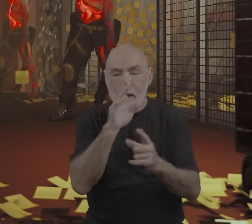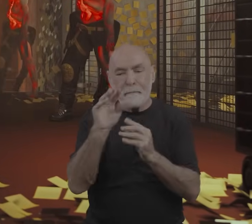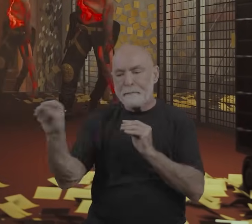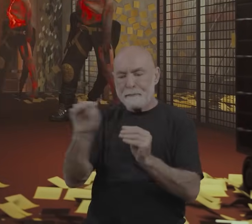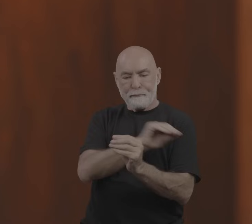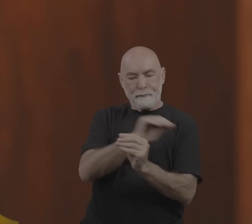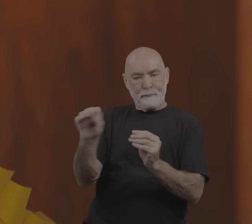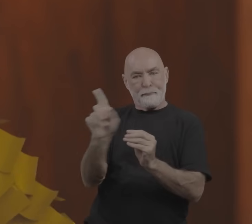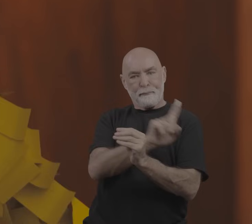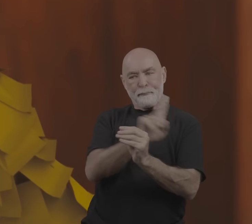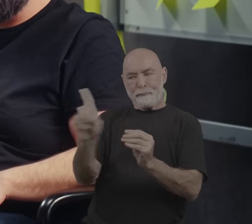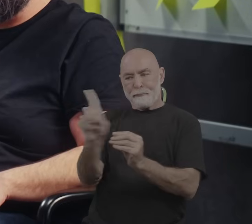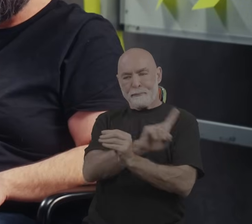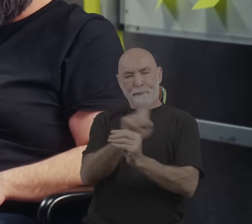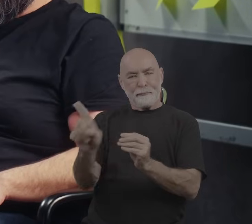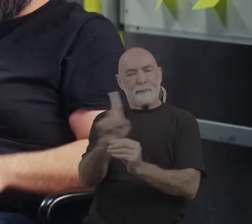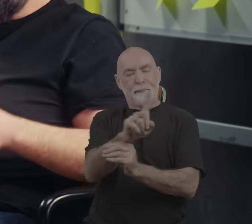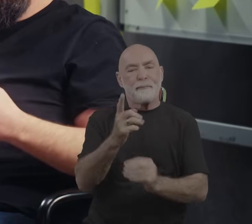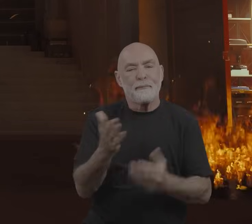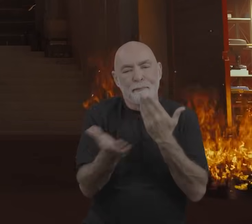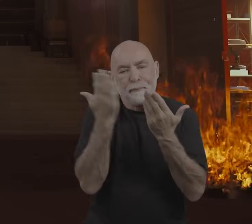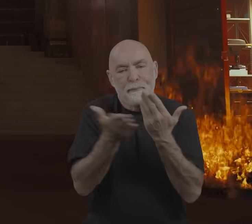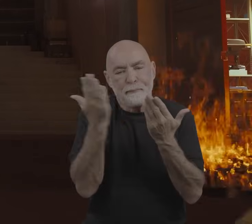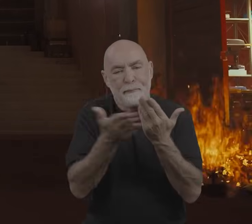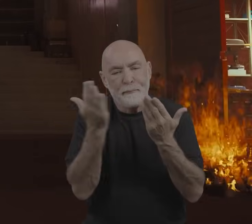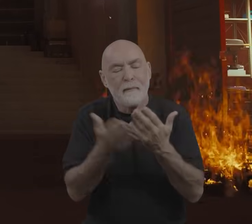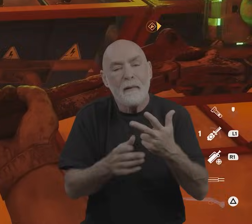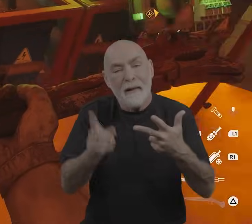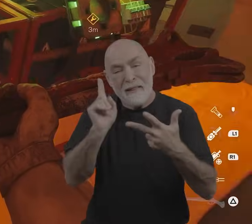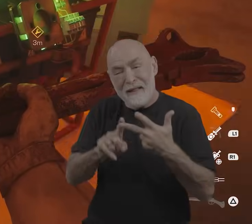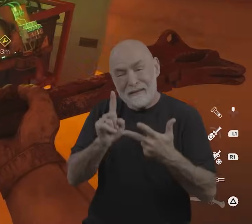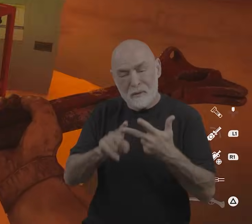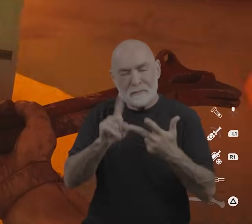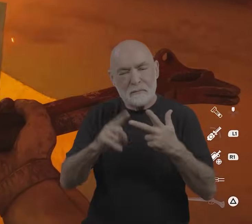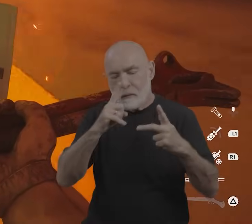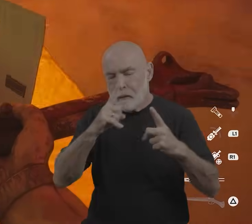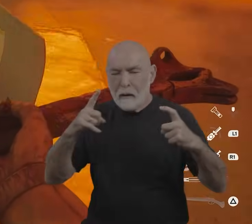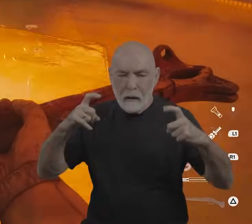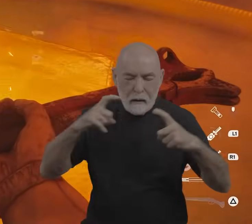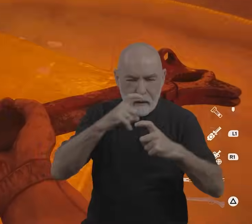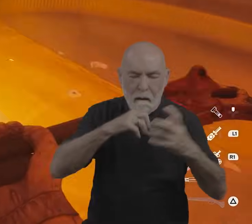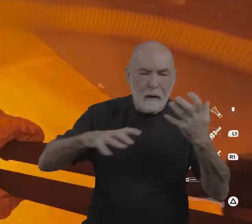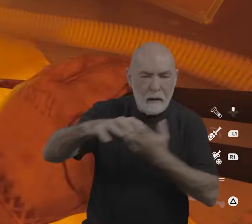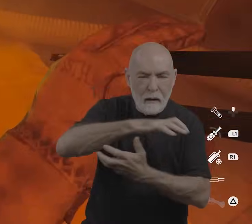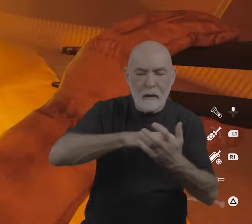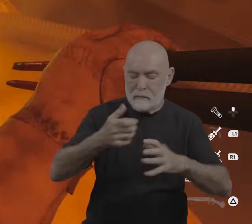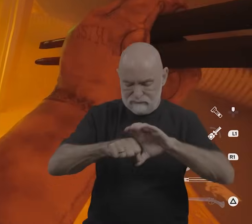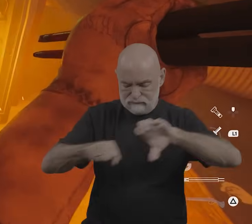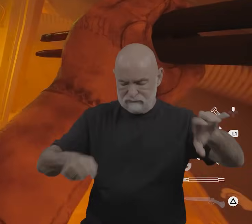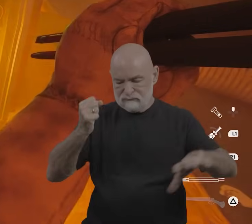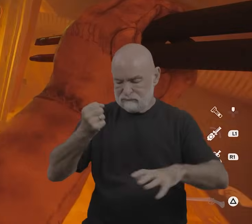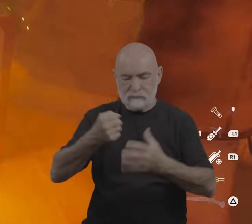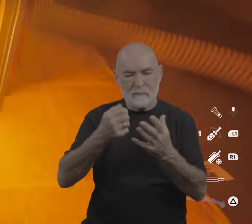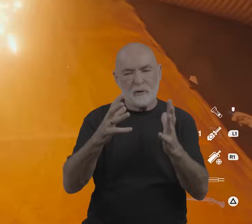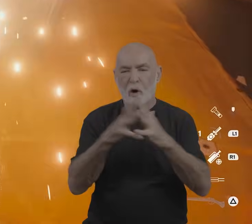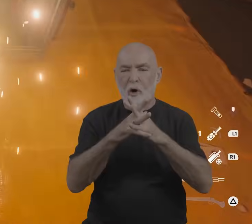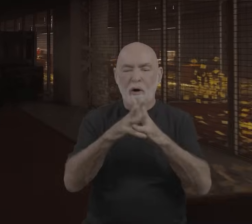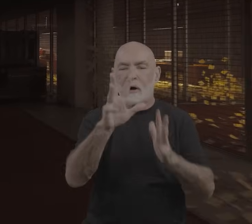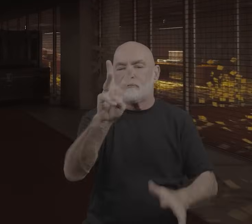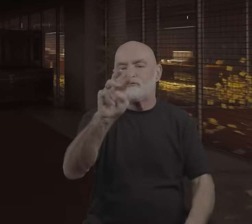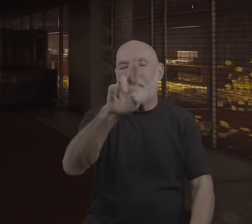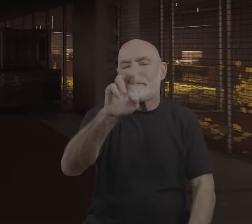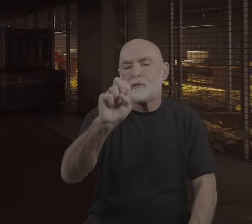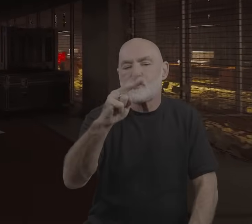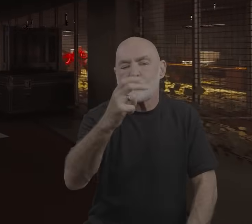relocate yourself and move around easily. And then we have the last really complex tool, which is literally just a wrench. Just a wrench,